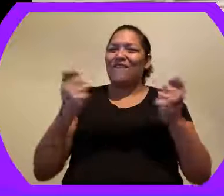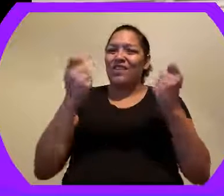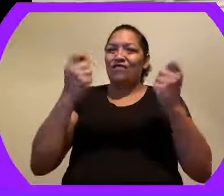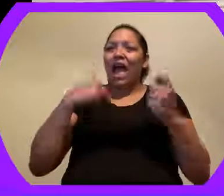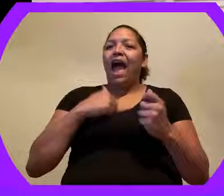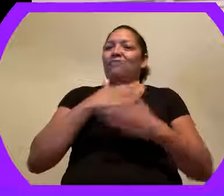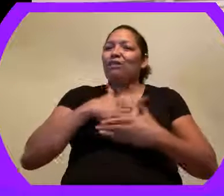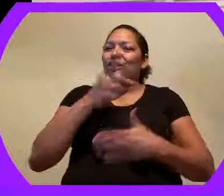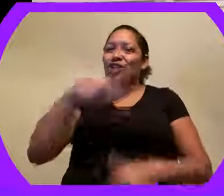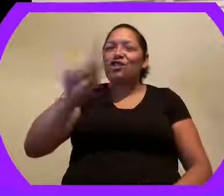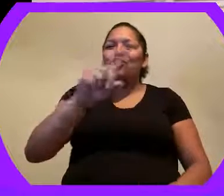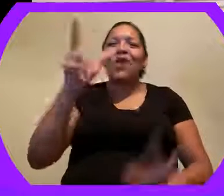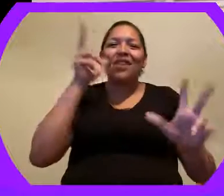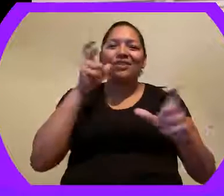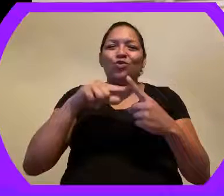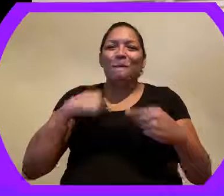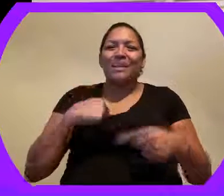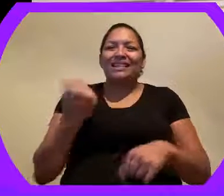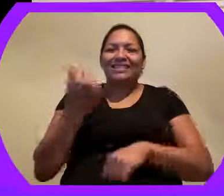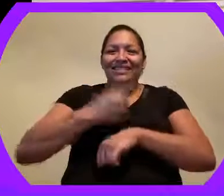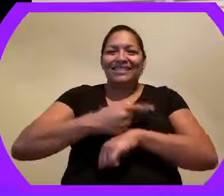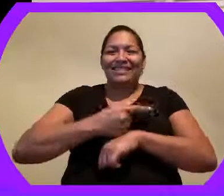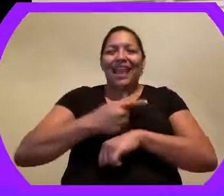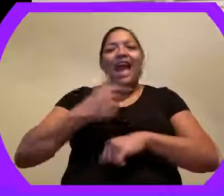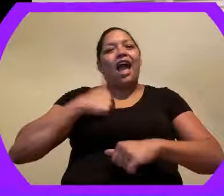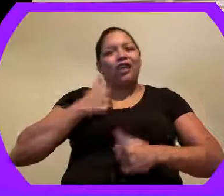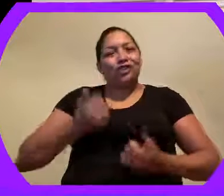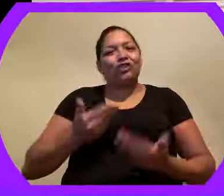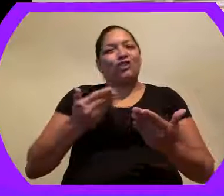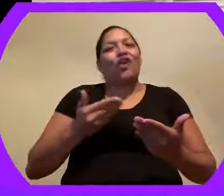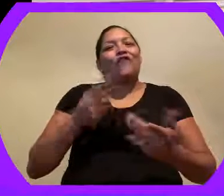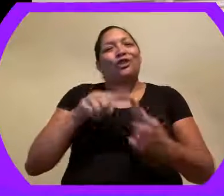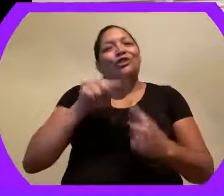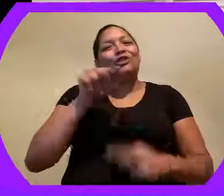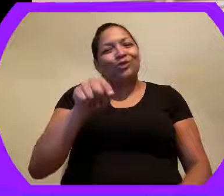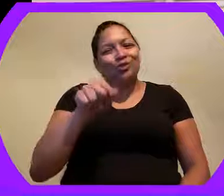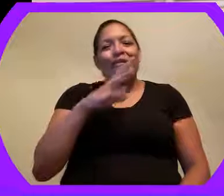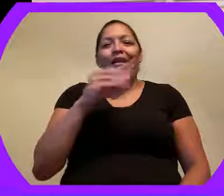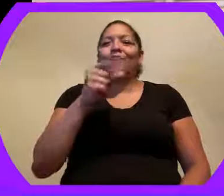I appreciate Inclusion Festival. I appreciate all of you for making time to listen to me today.